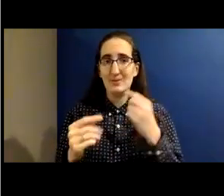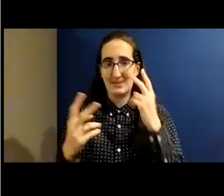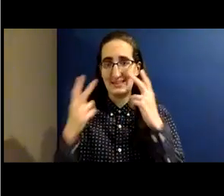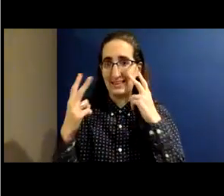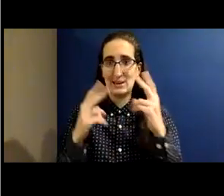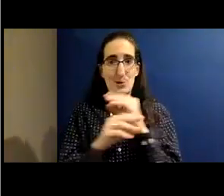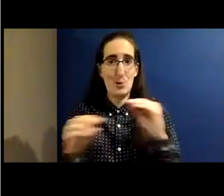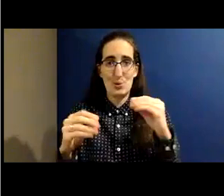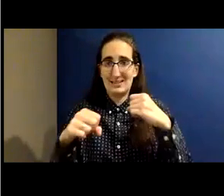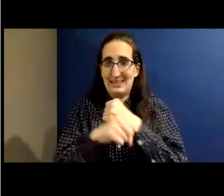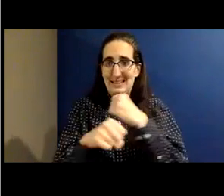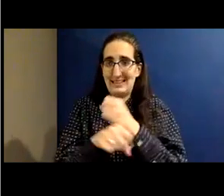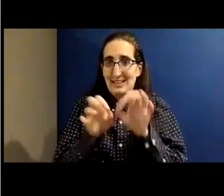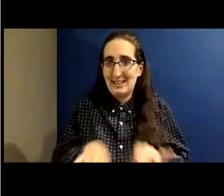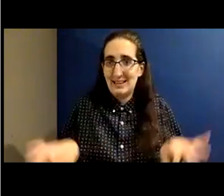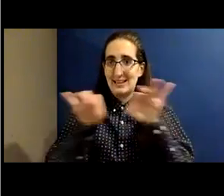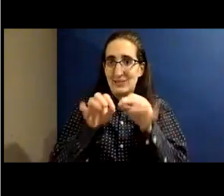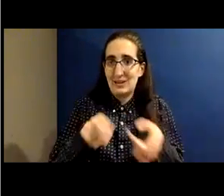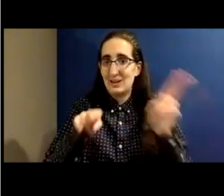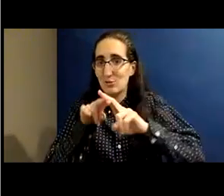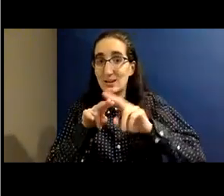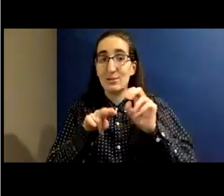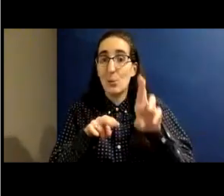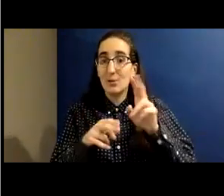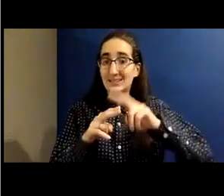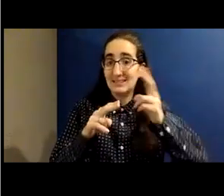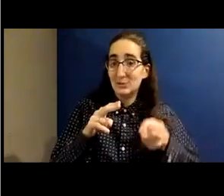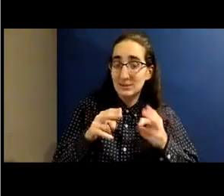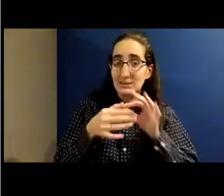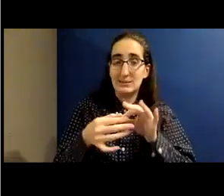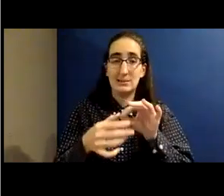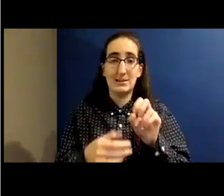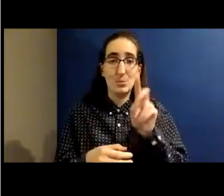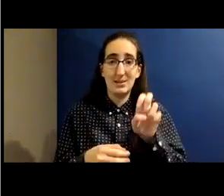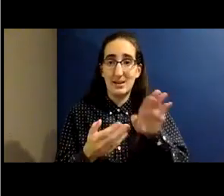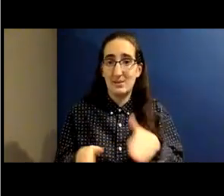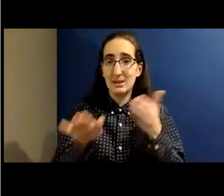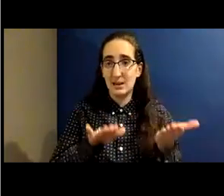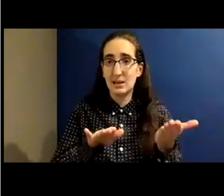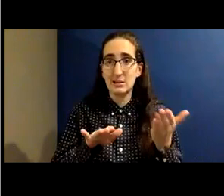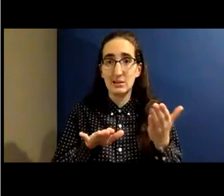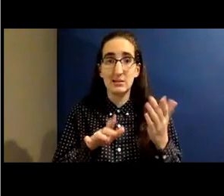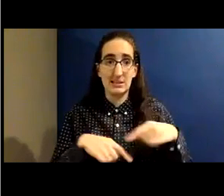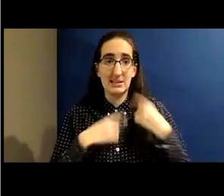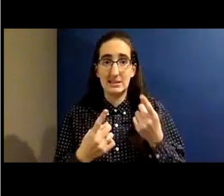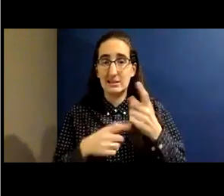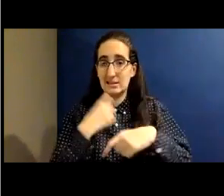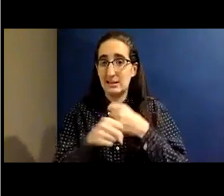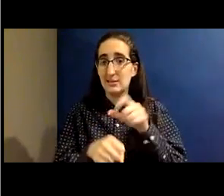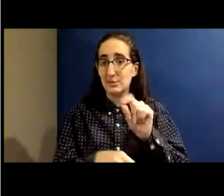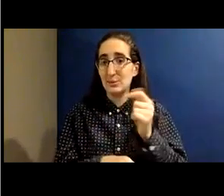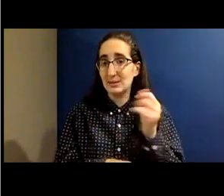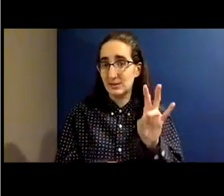no statistically significant increase or decrease in suicide fatalities since